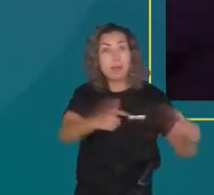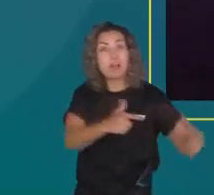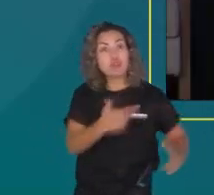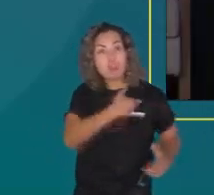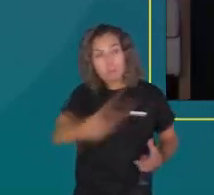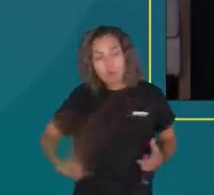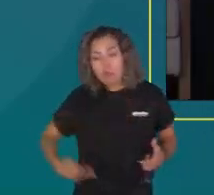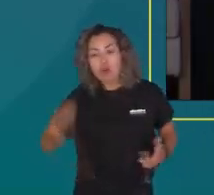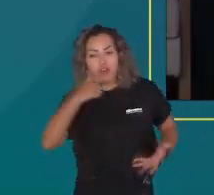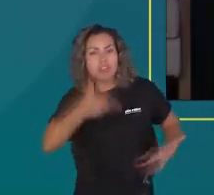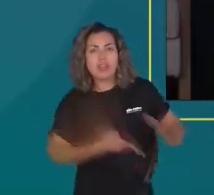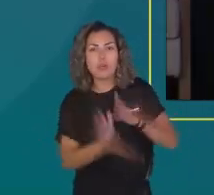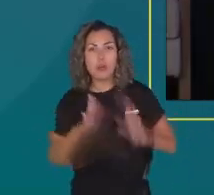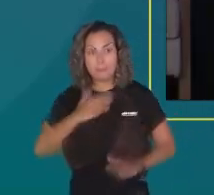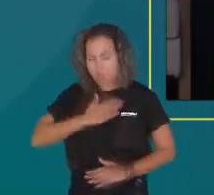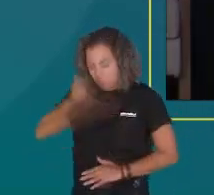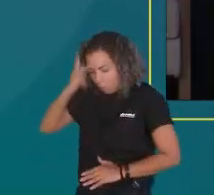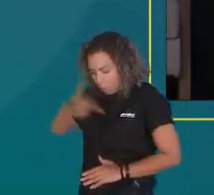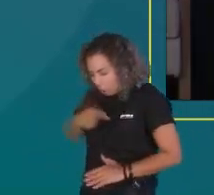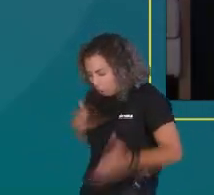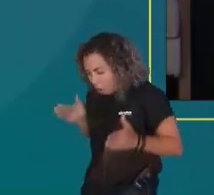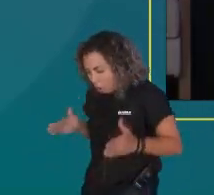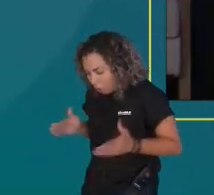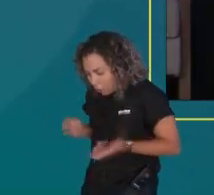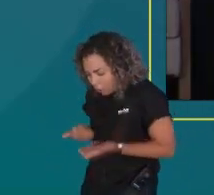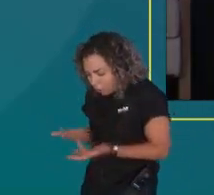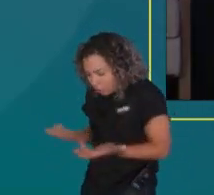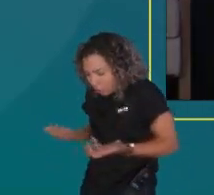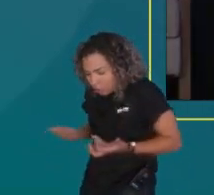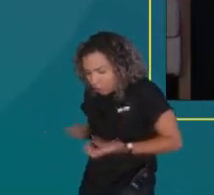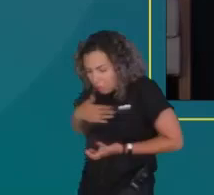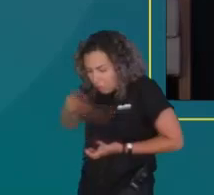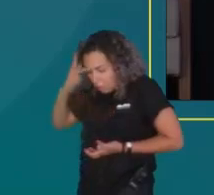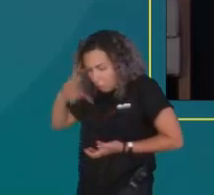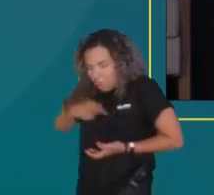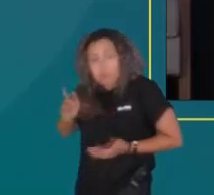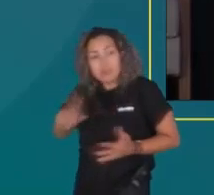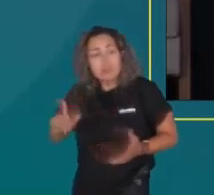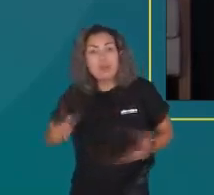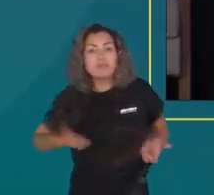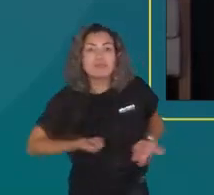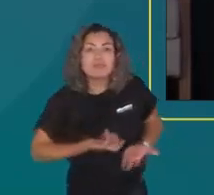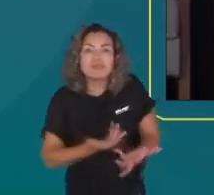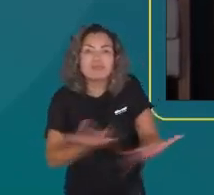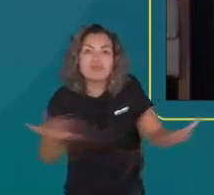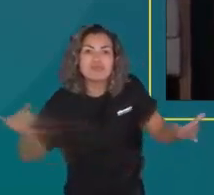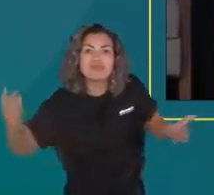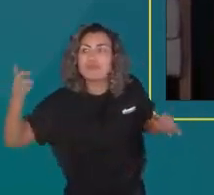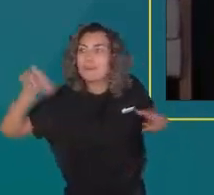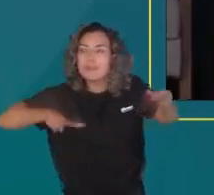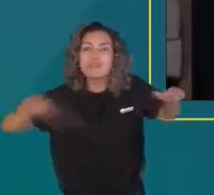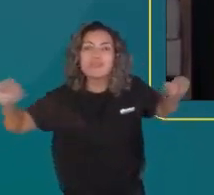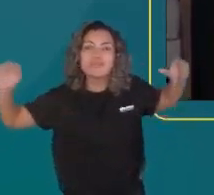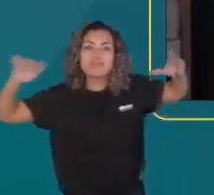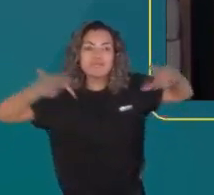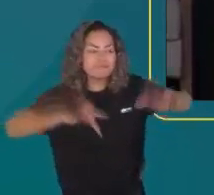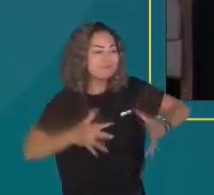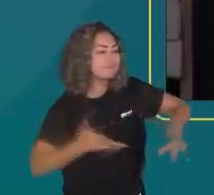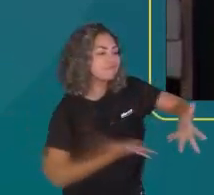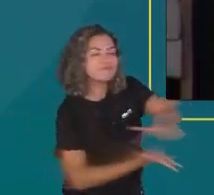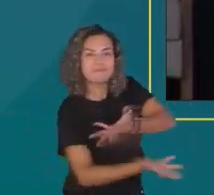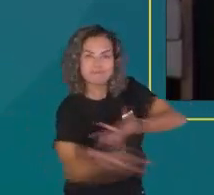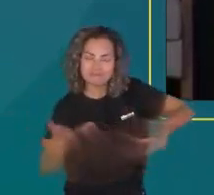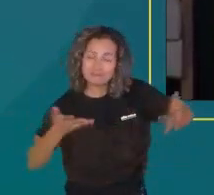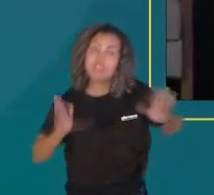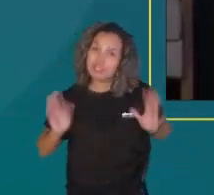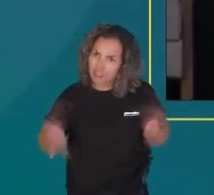backyard. And so that's where we are now. We're making great strides towards improving it. We just passed